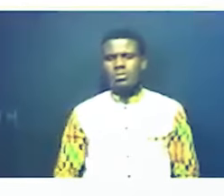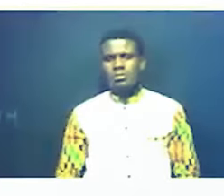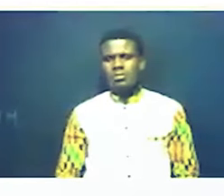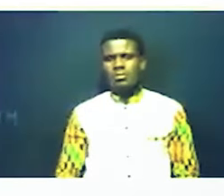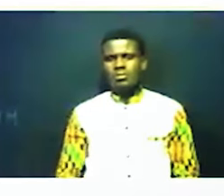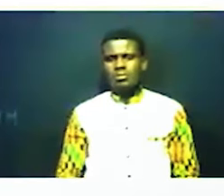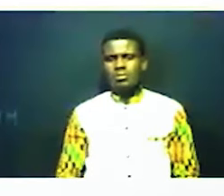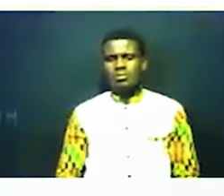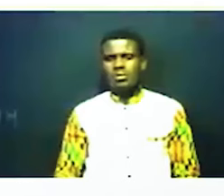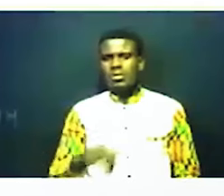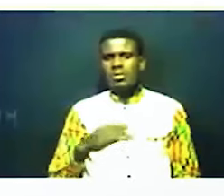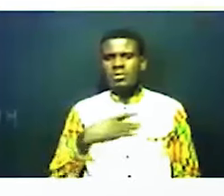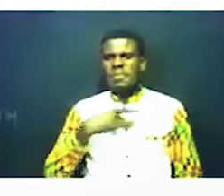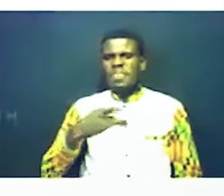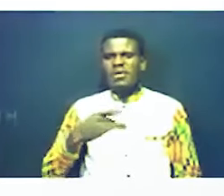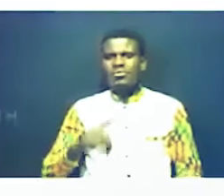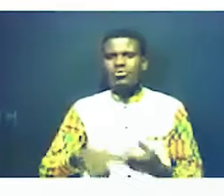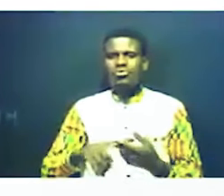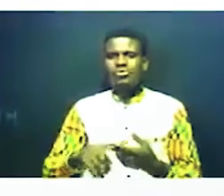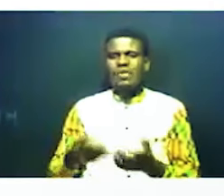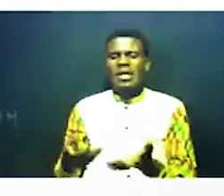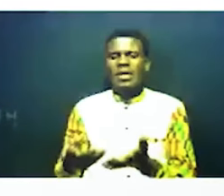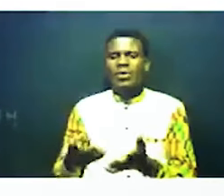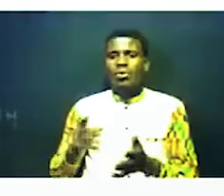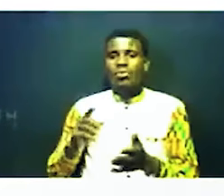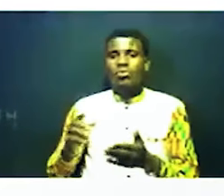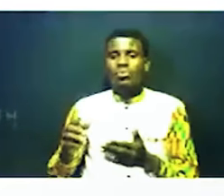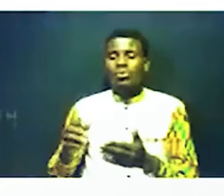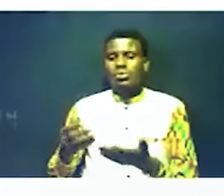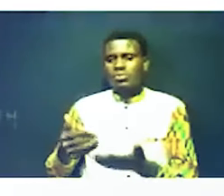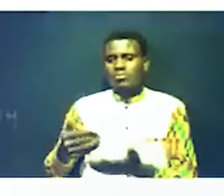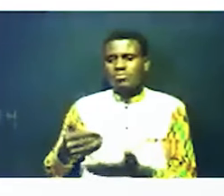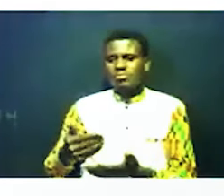They are revengeful. You see